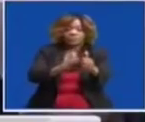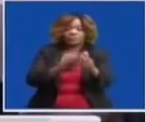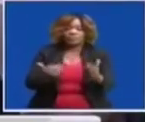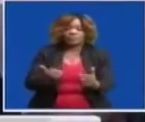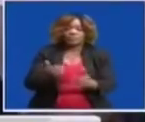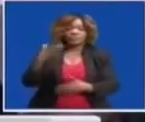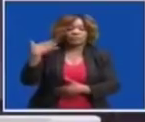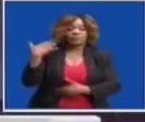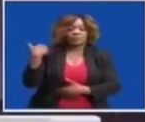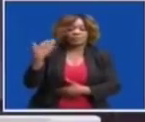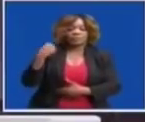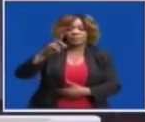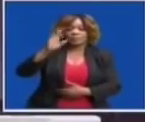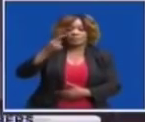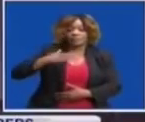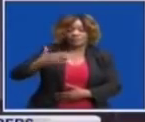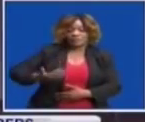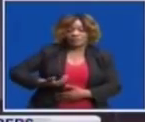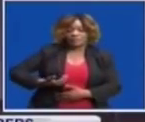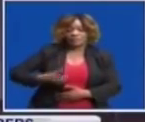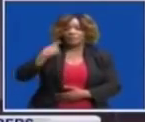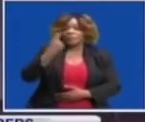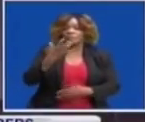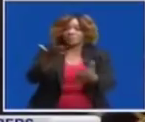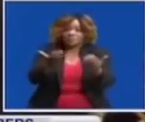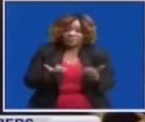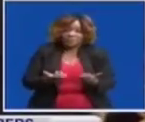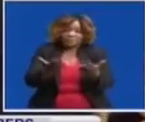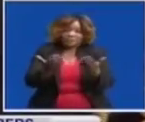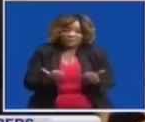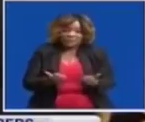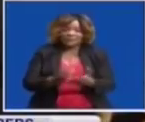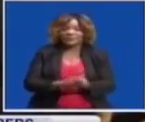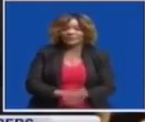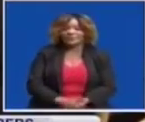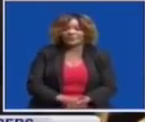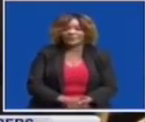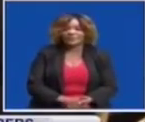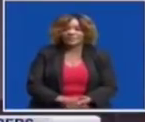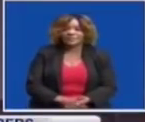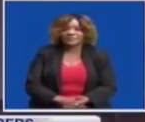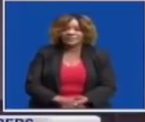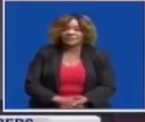remind us of a First Lady that we once had, Michelle Obama.